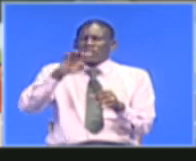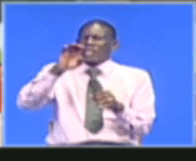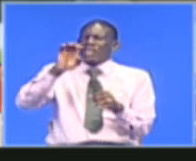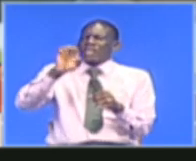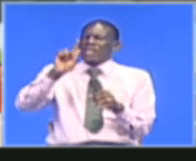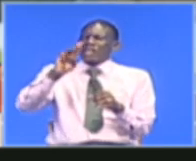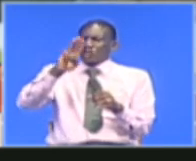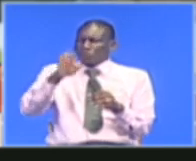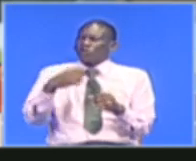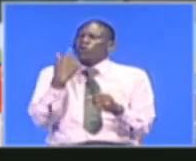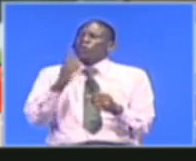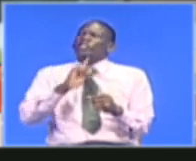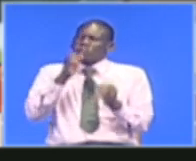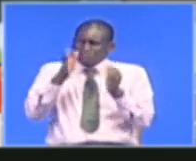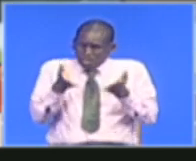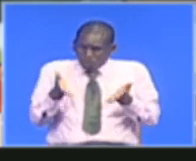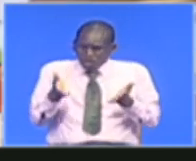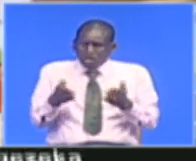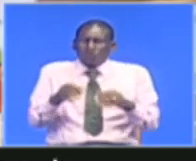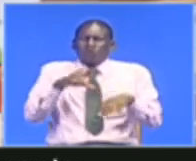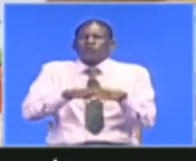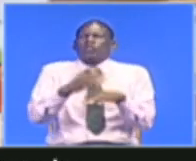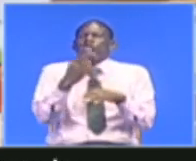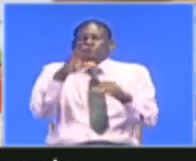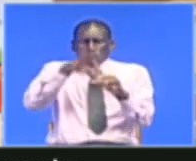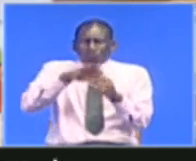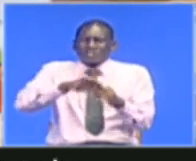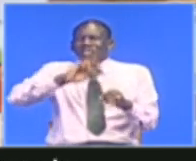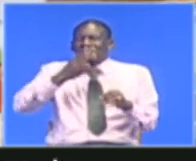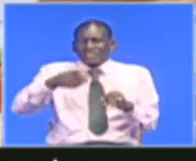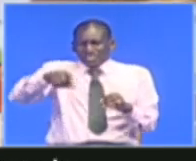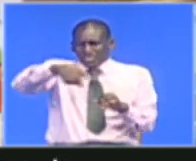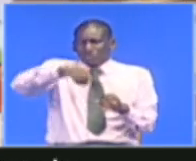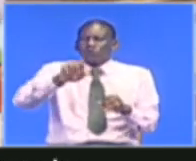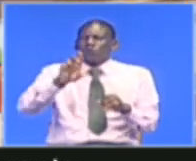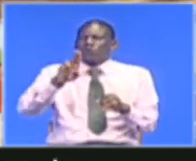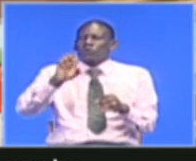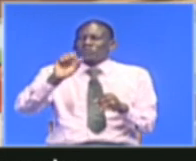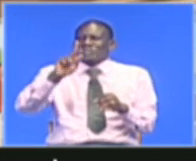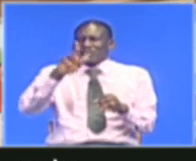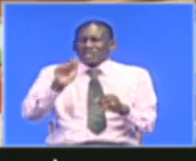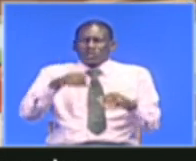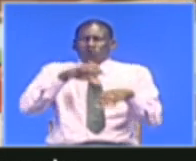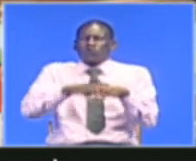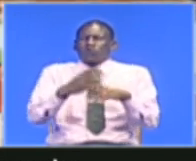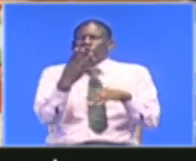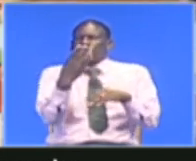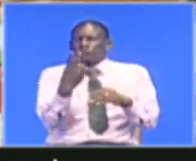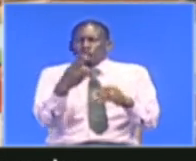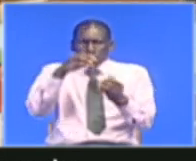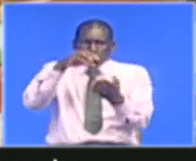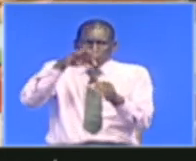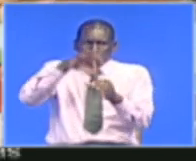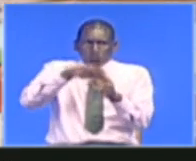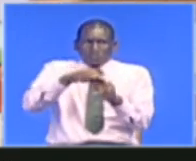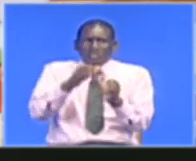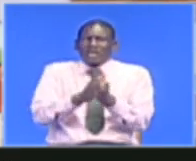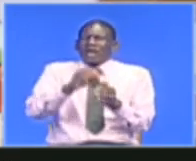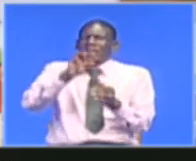ndiye spika anayeondoka alipata kura 2. Katika raundi ya pili, Lusaka alipata kura 42 na Farah Maalim akapata